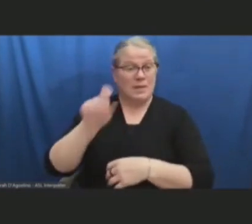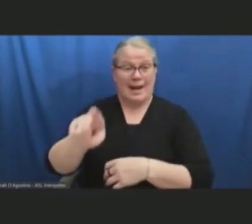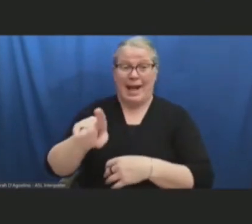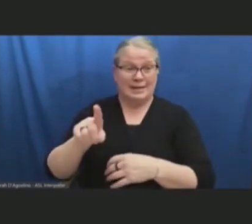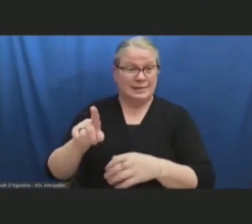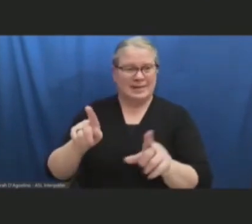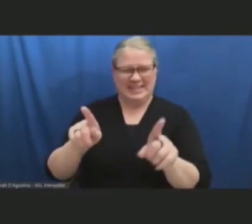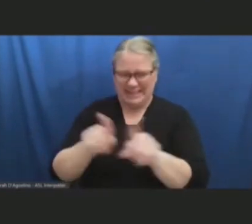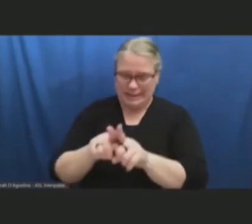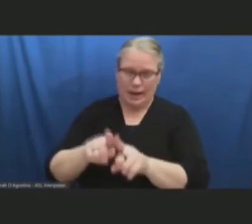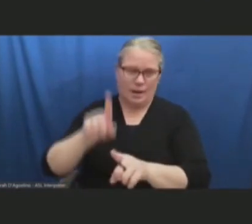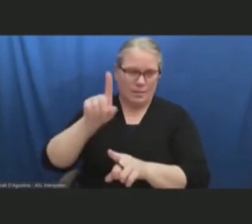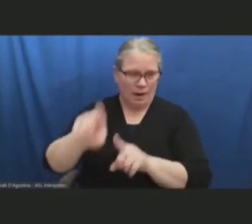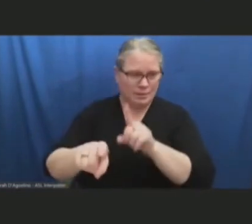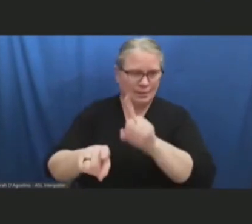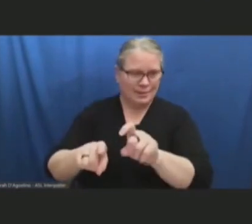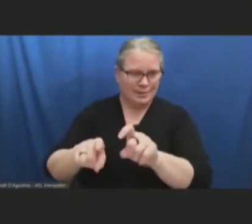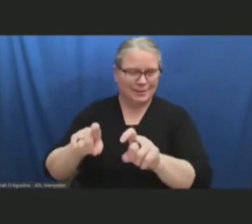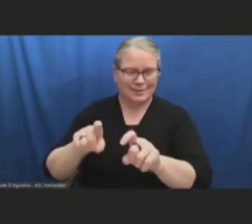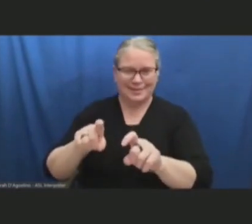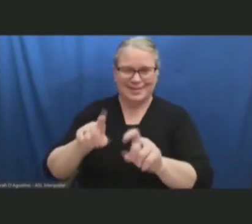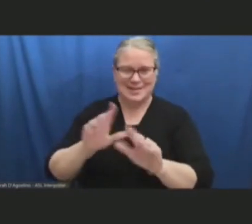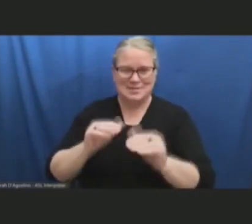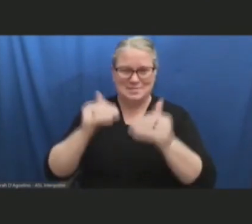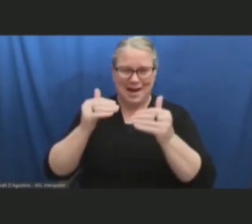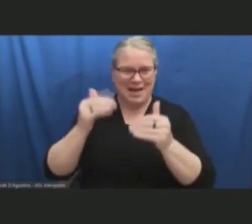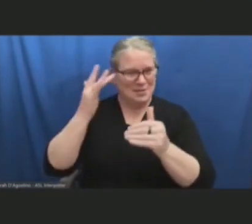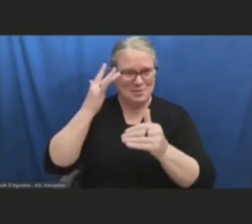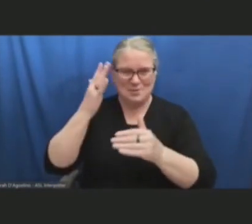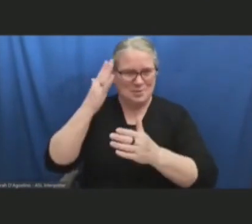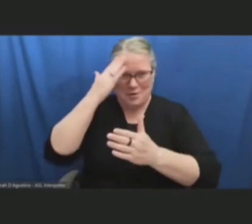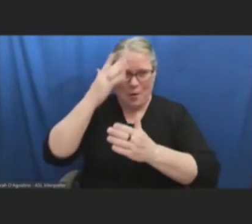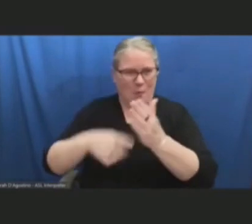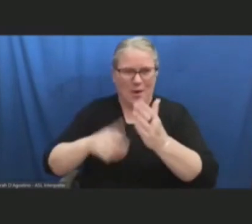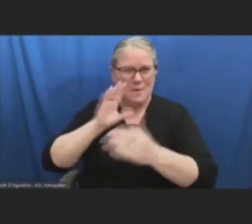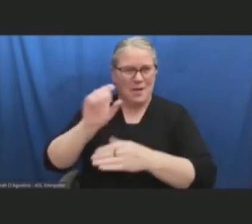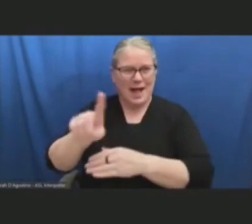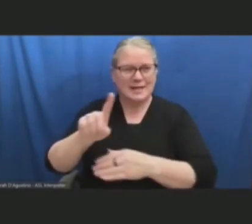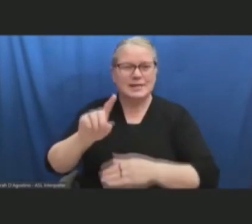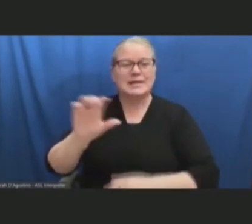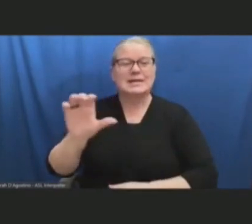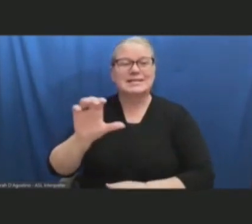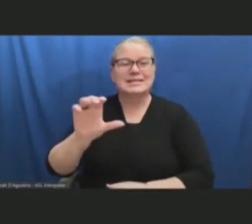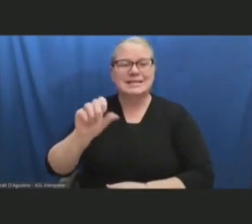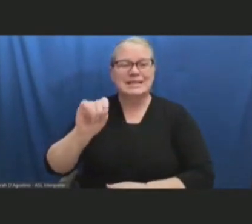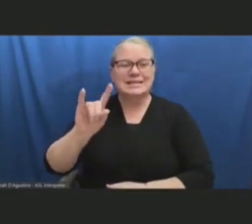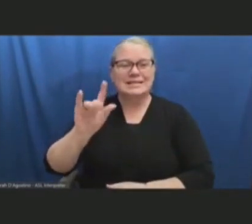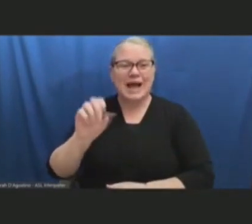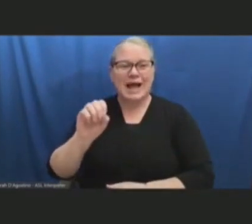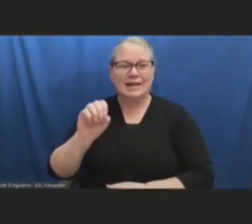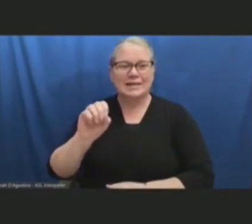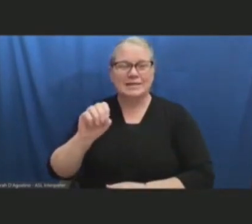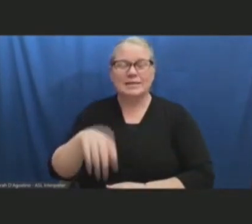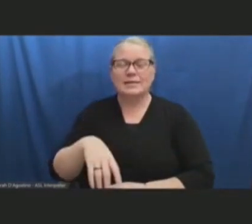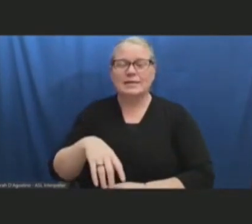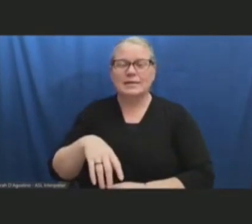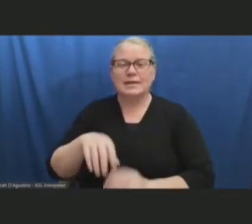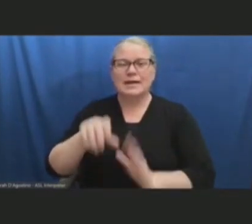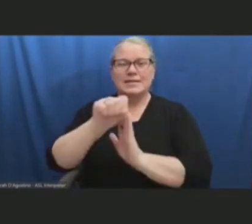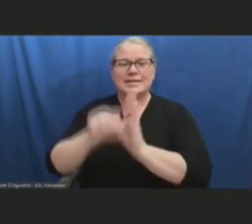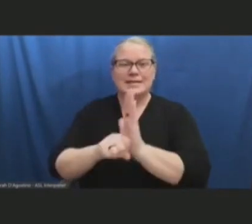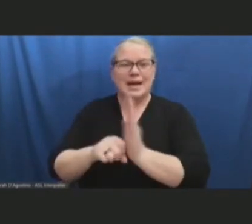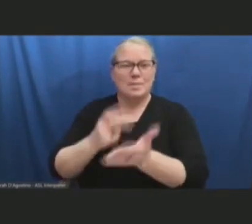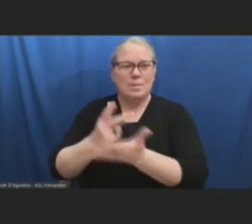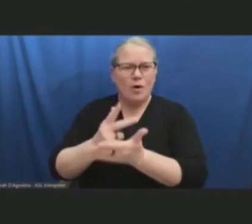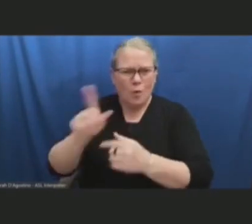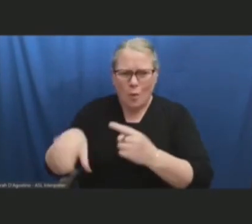in office, and I can see you smiling because you know what I'm going to ask you. Seaside, the state park in Waterford, when is the state going to